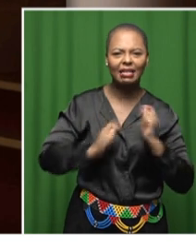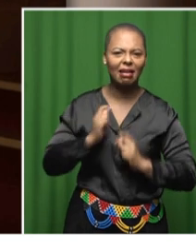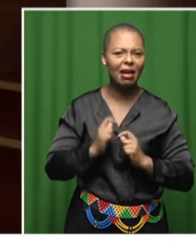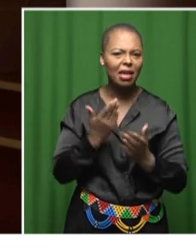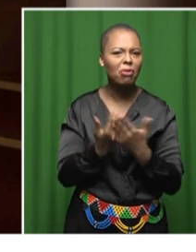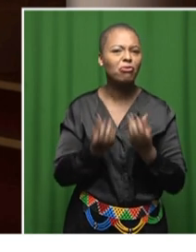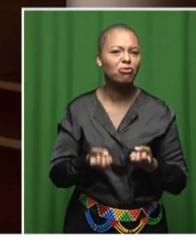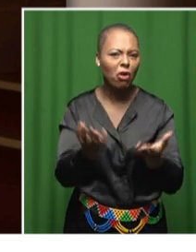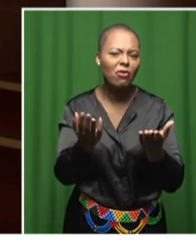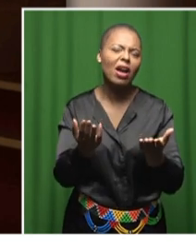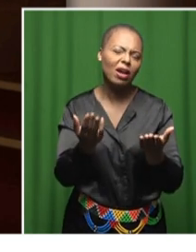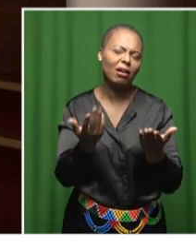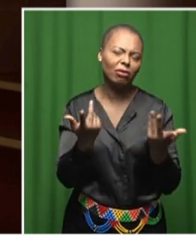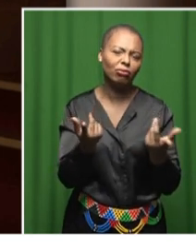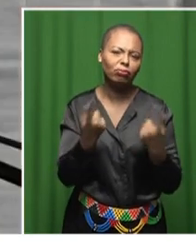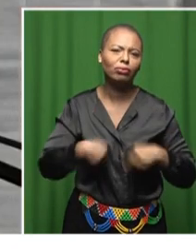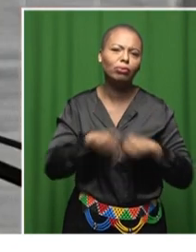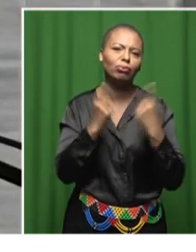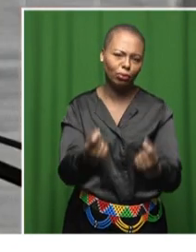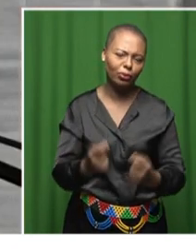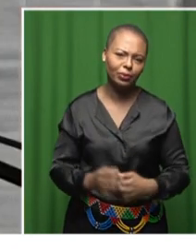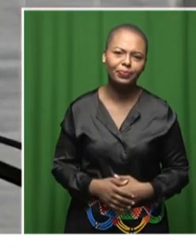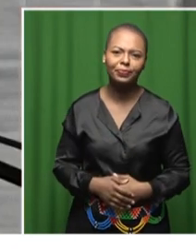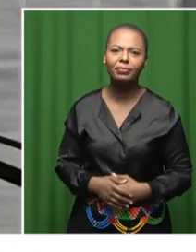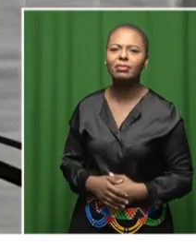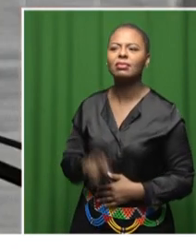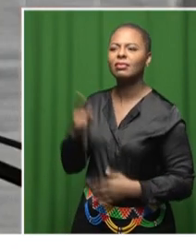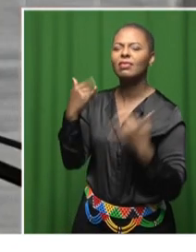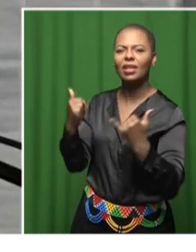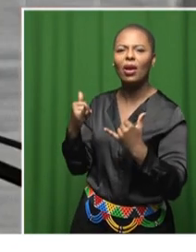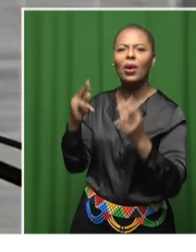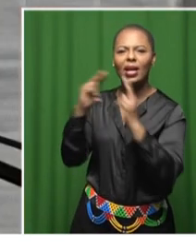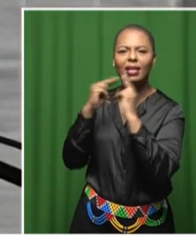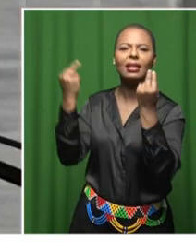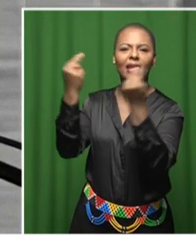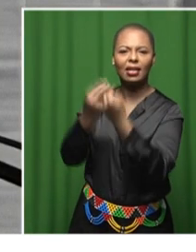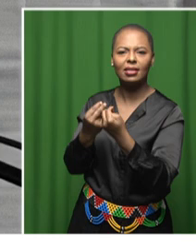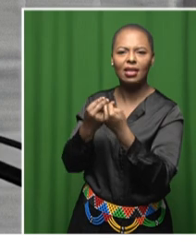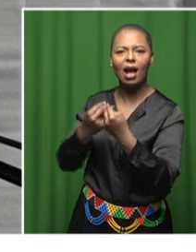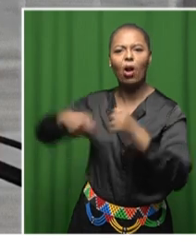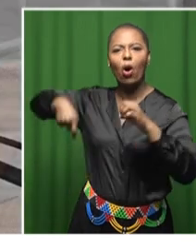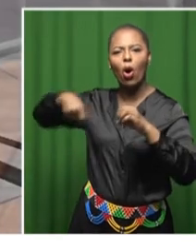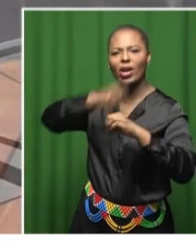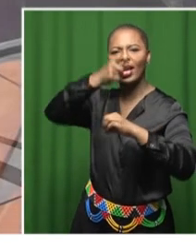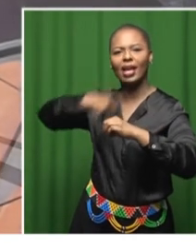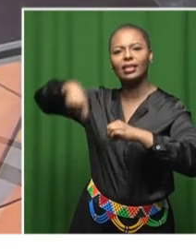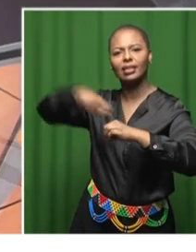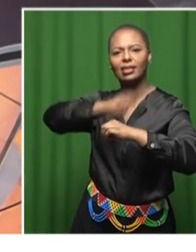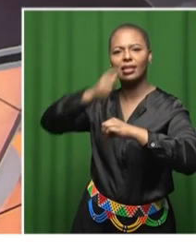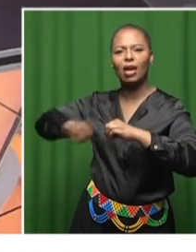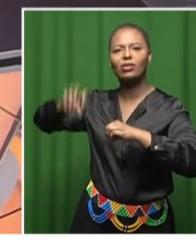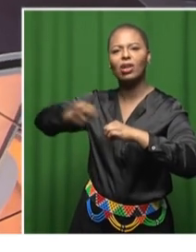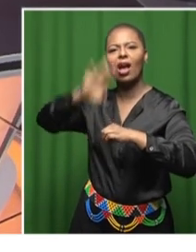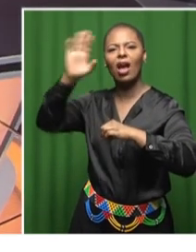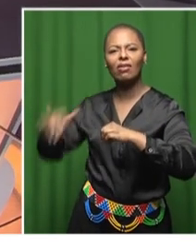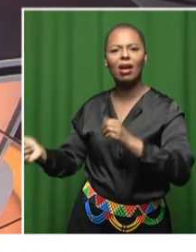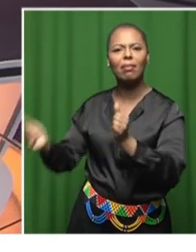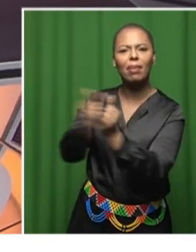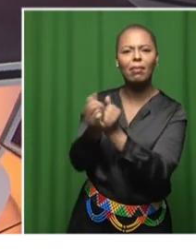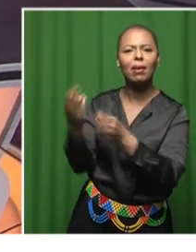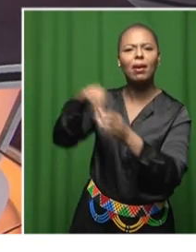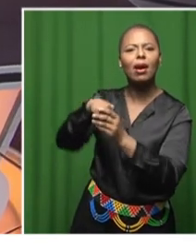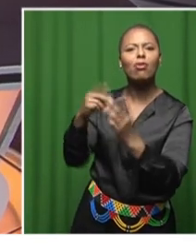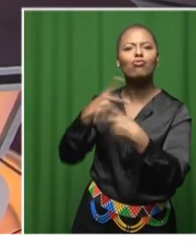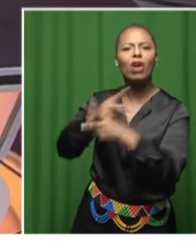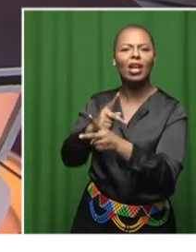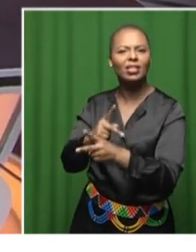Mm-hmm, yes. Mm-hmm. Dr. Bokaba, what sparked the idea to bring the National Philharmonic Orchestra of South Africa to this production? I've always,